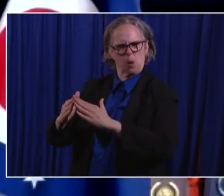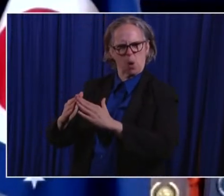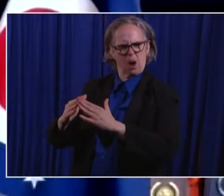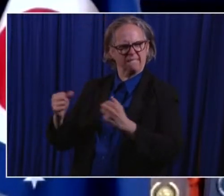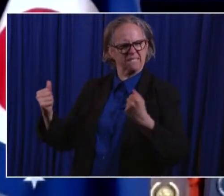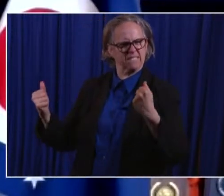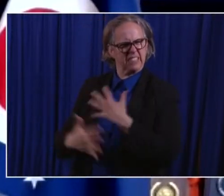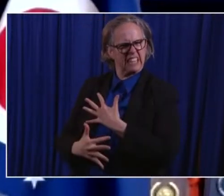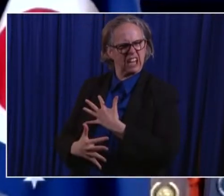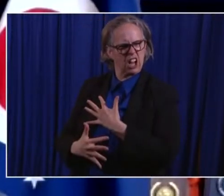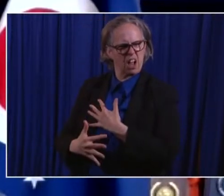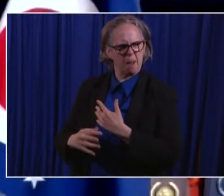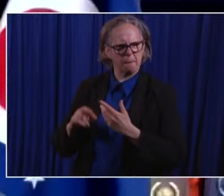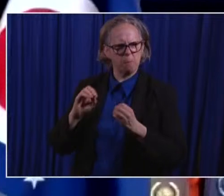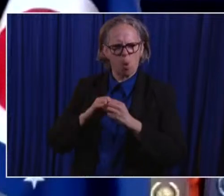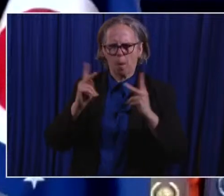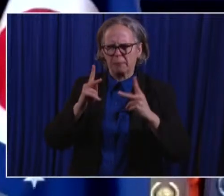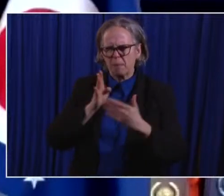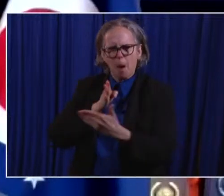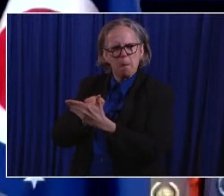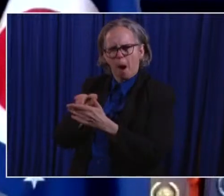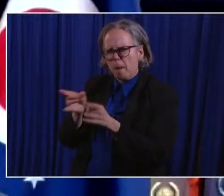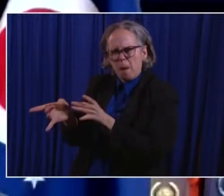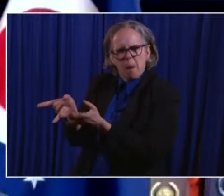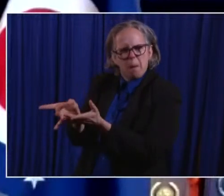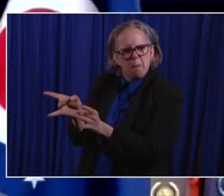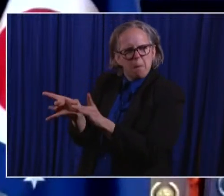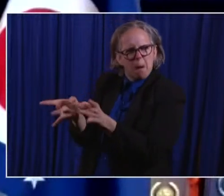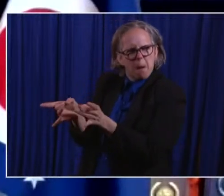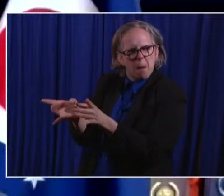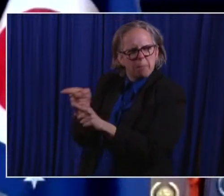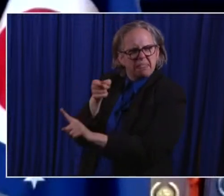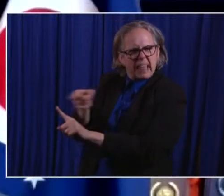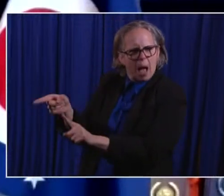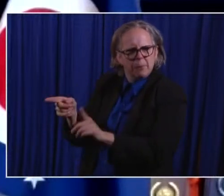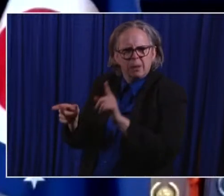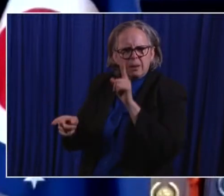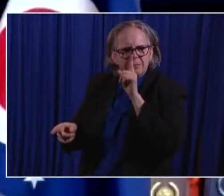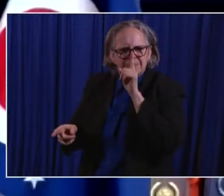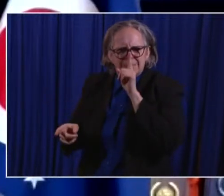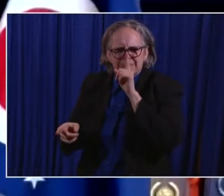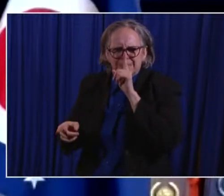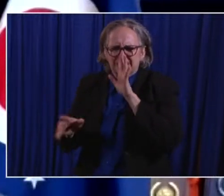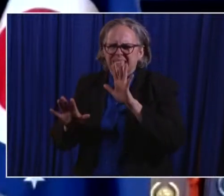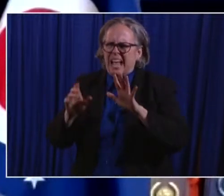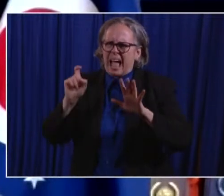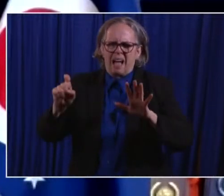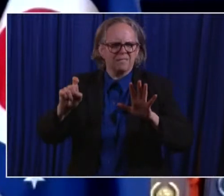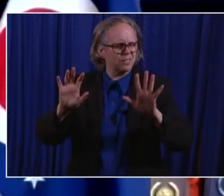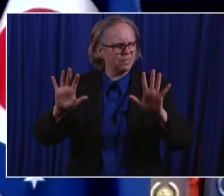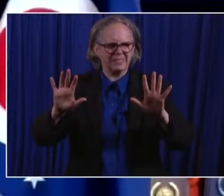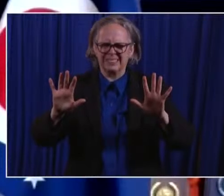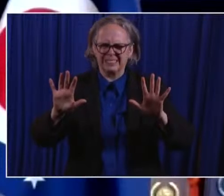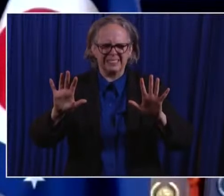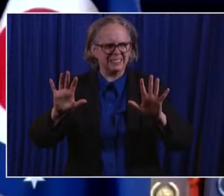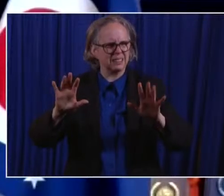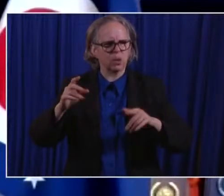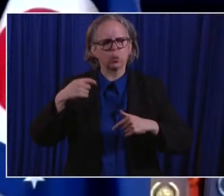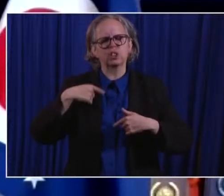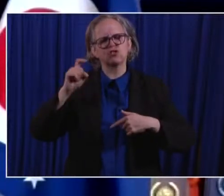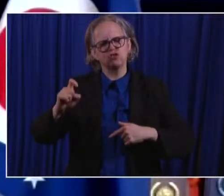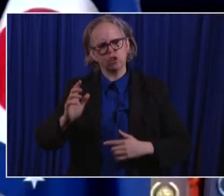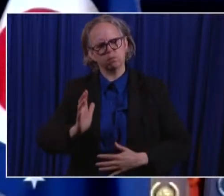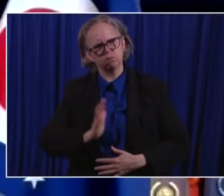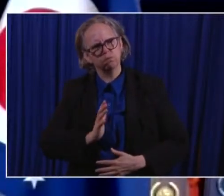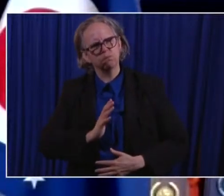violences, and how we need to be a more civil society, and how we discuss these issues and how we raise